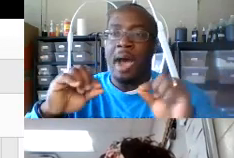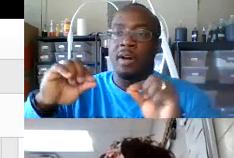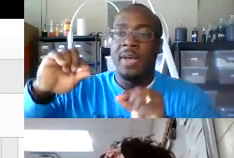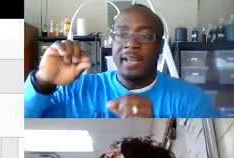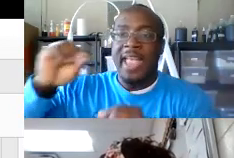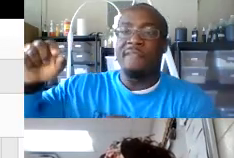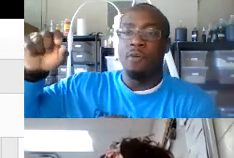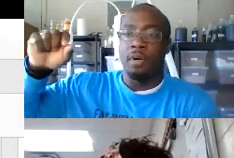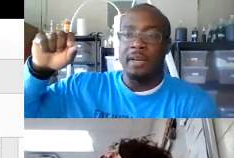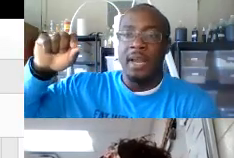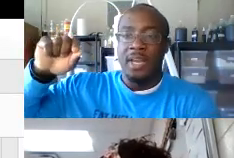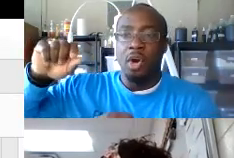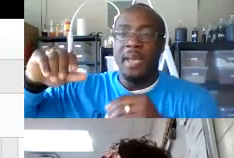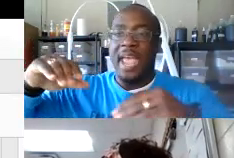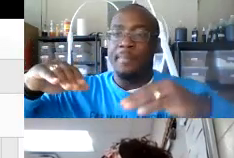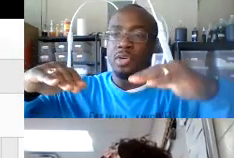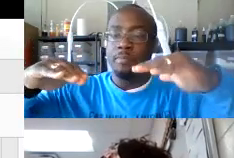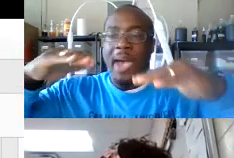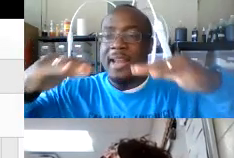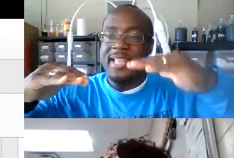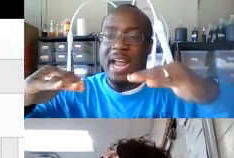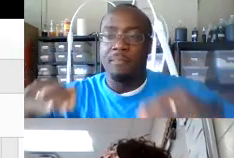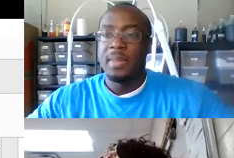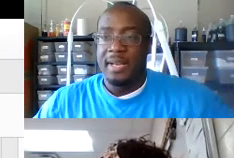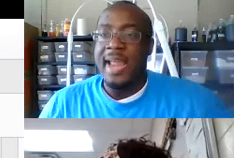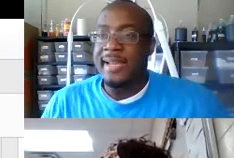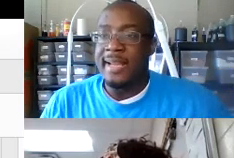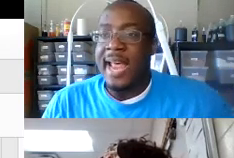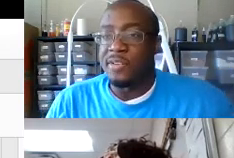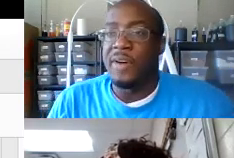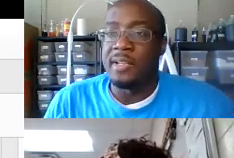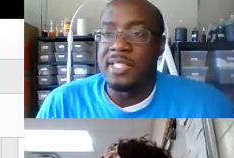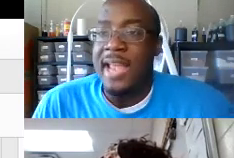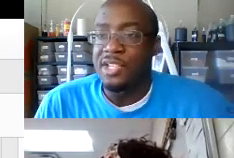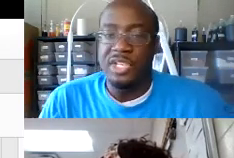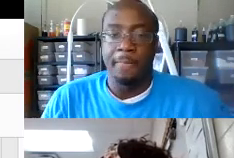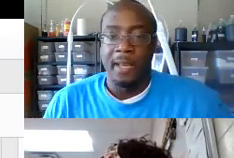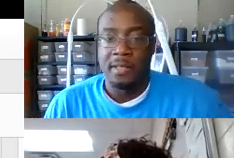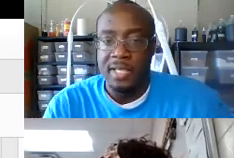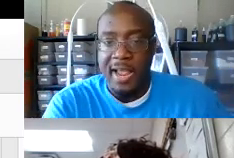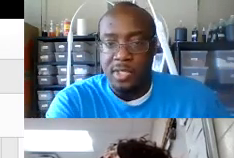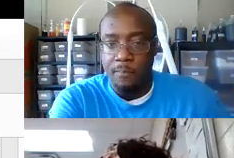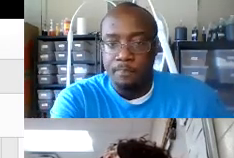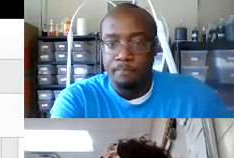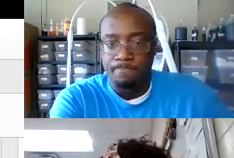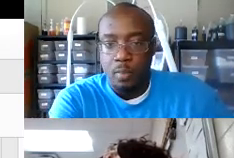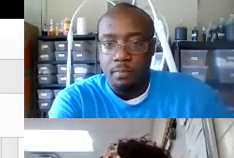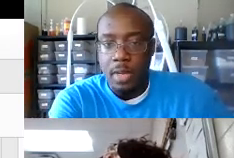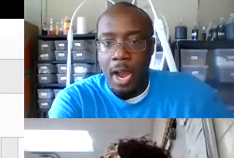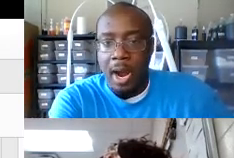and the amount of capful and, you know, being able to balance that out, that's a fun sight to see that.